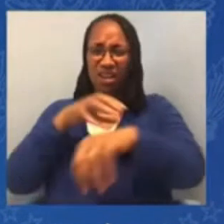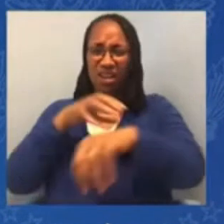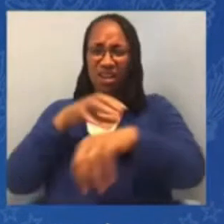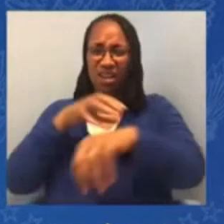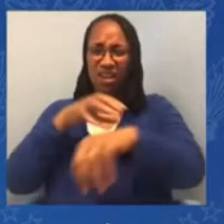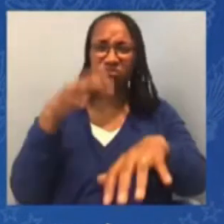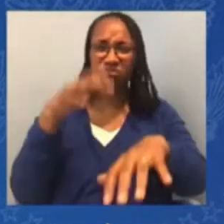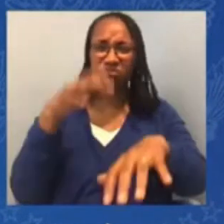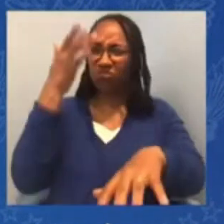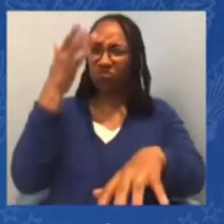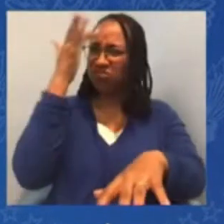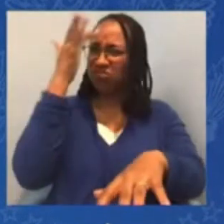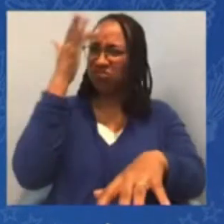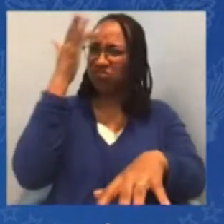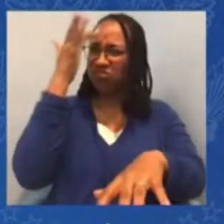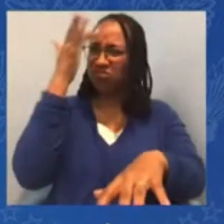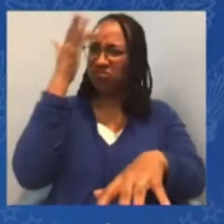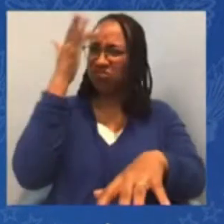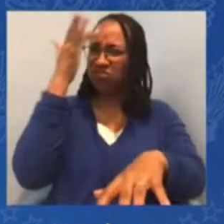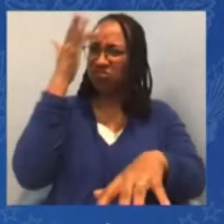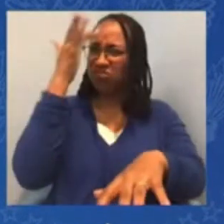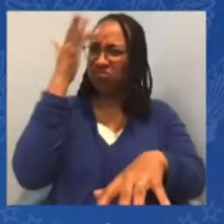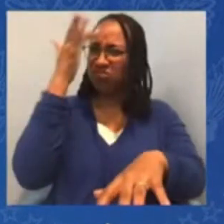You're wonderful.